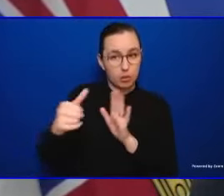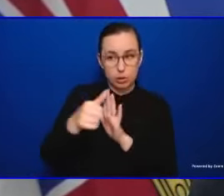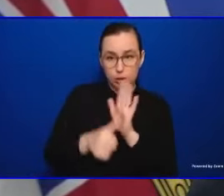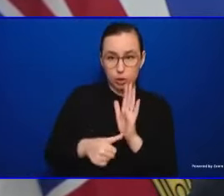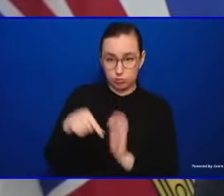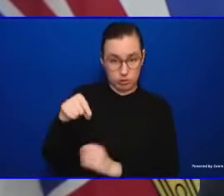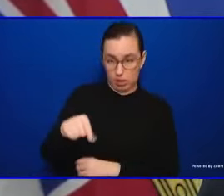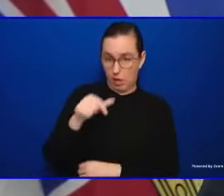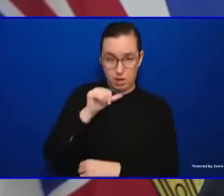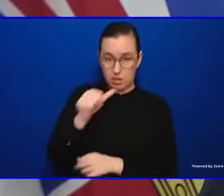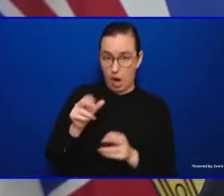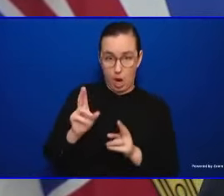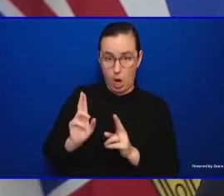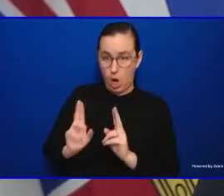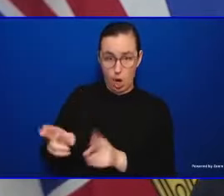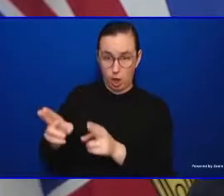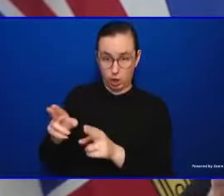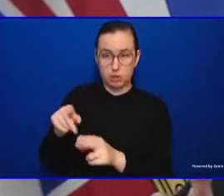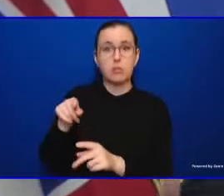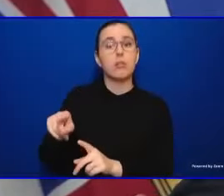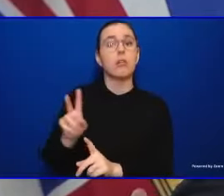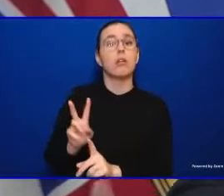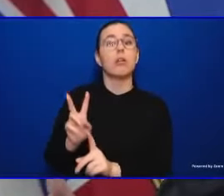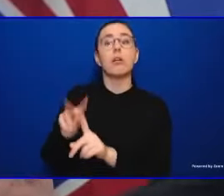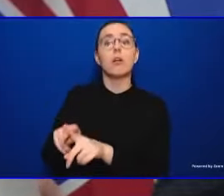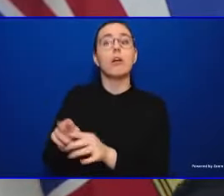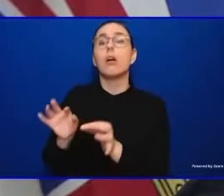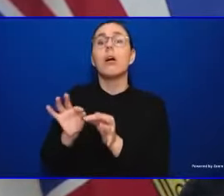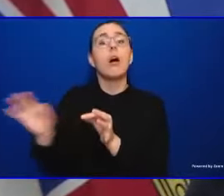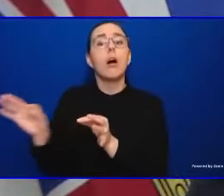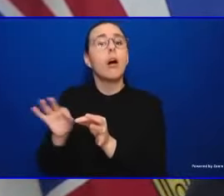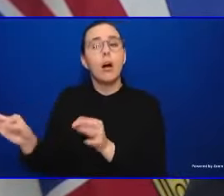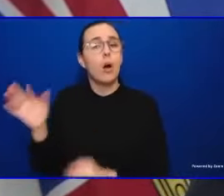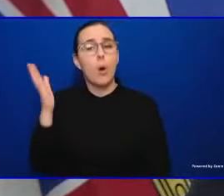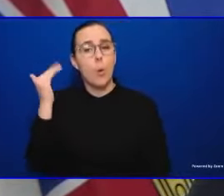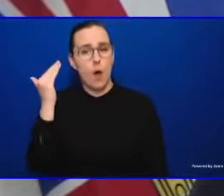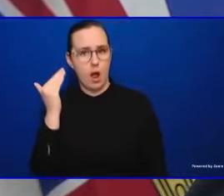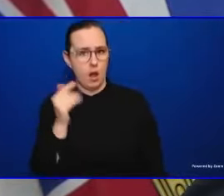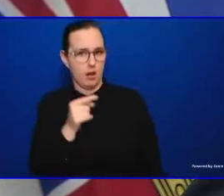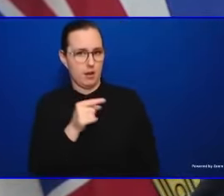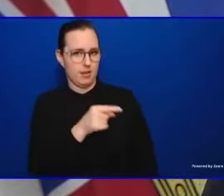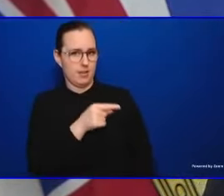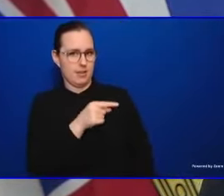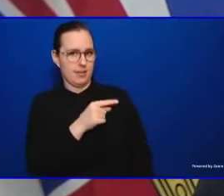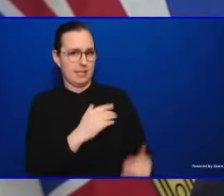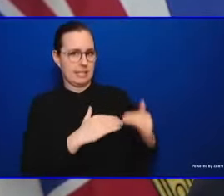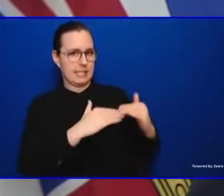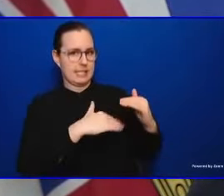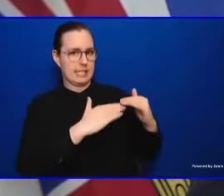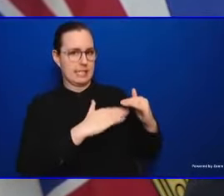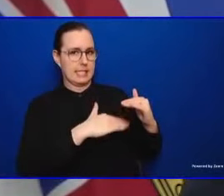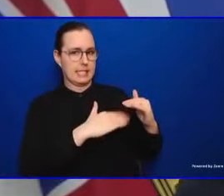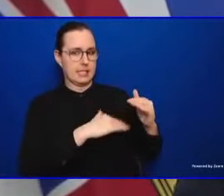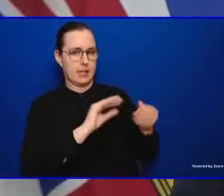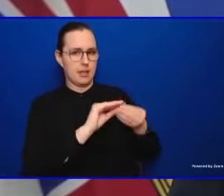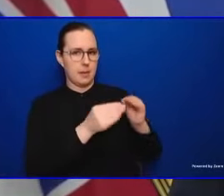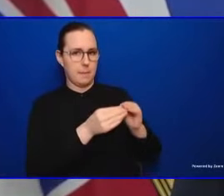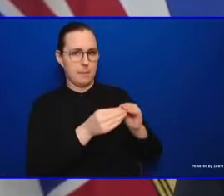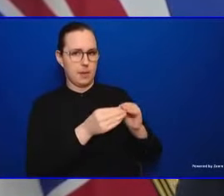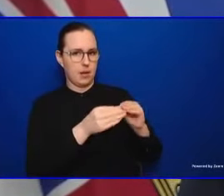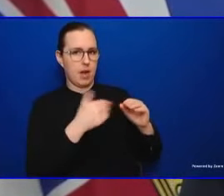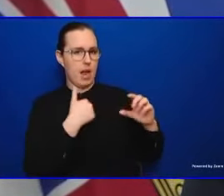is in part to ensure that we control or limit hospital capacity so we have space for patients